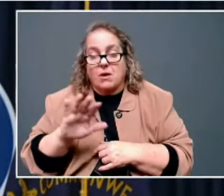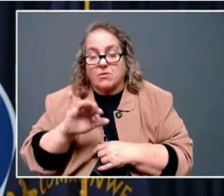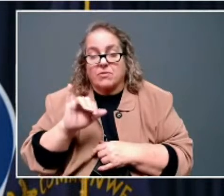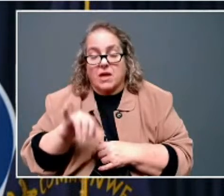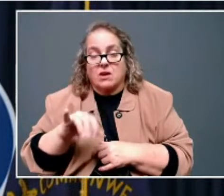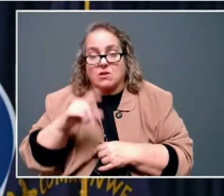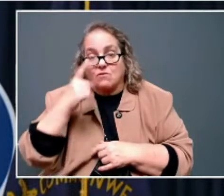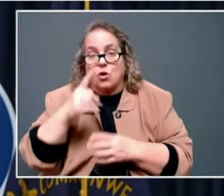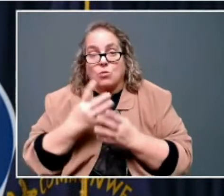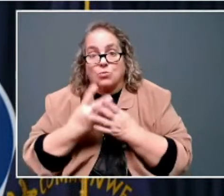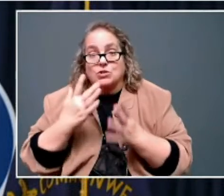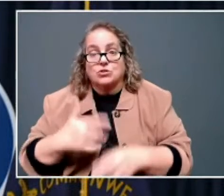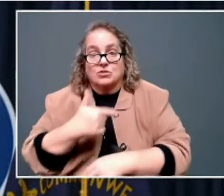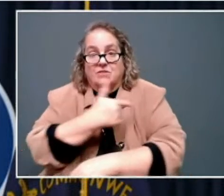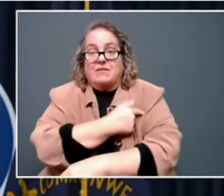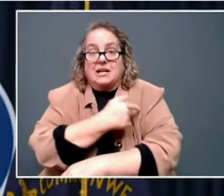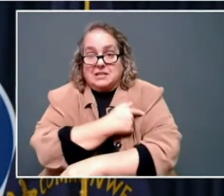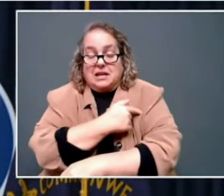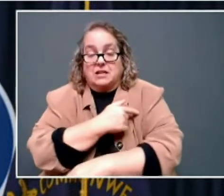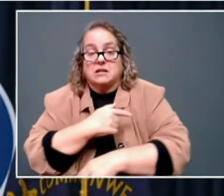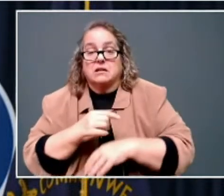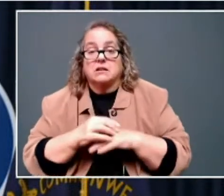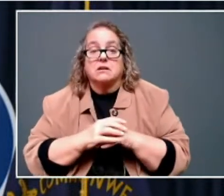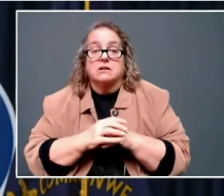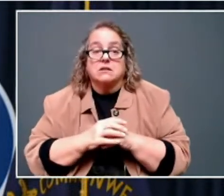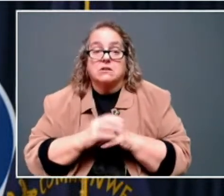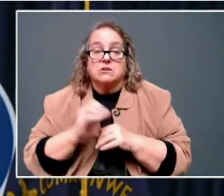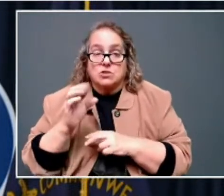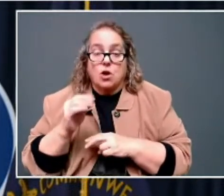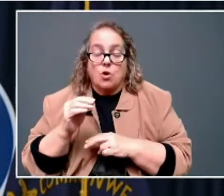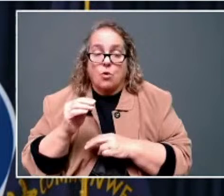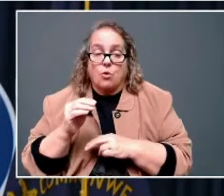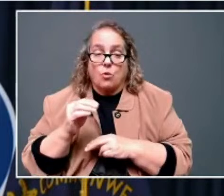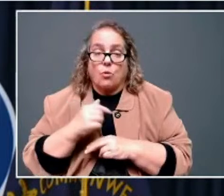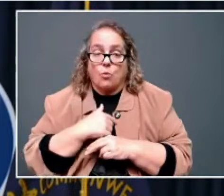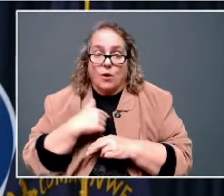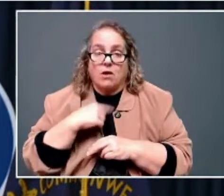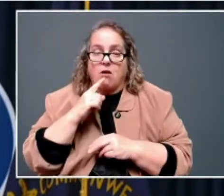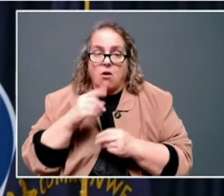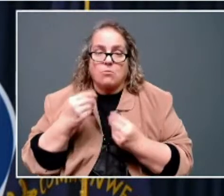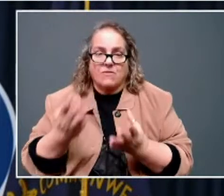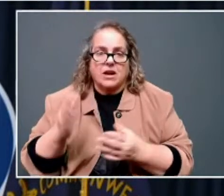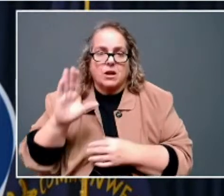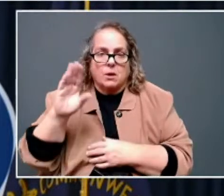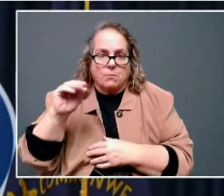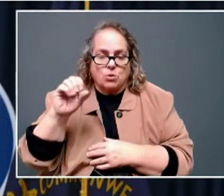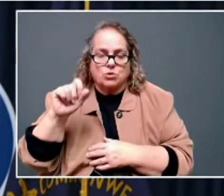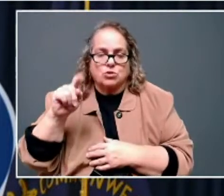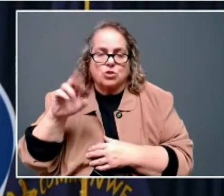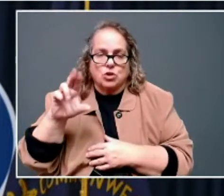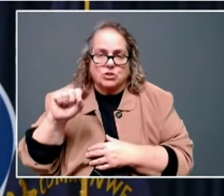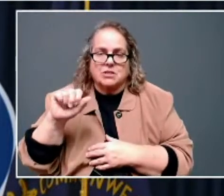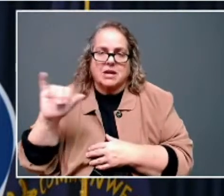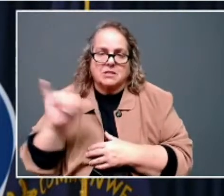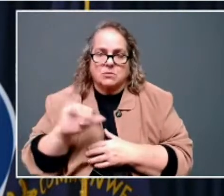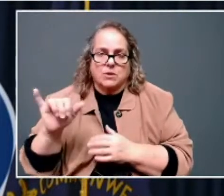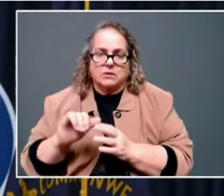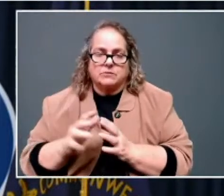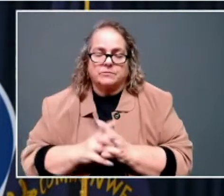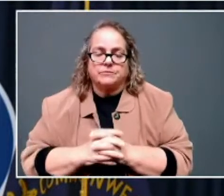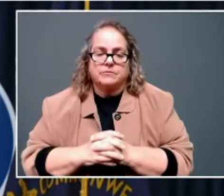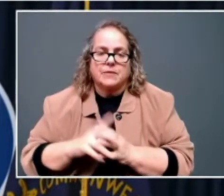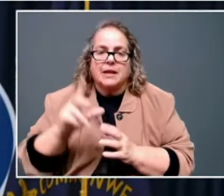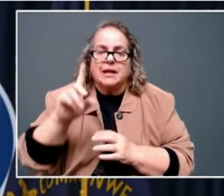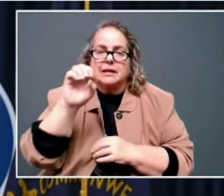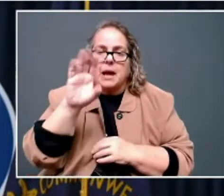prisoners vaccinated. So we are providing boosters as well. Debbie Yetter,